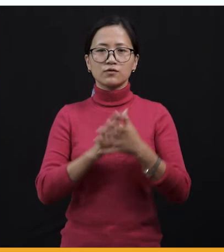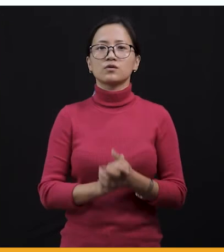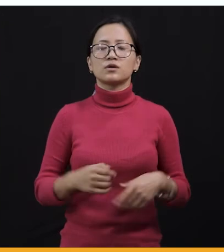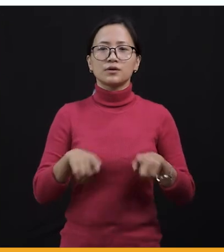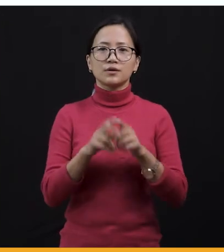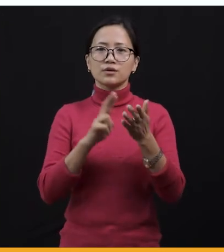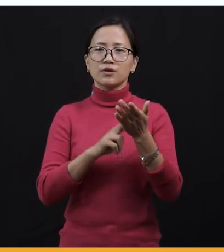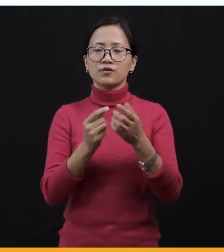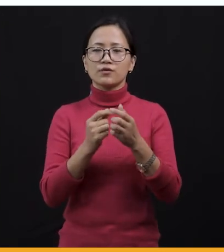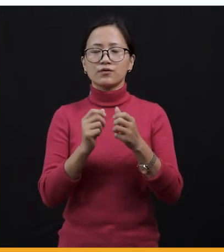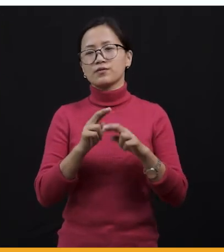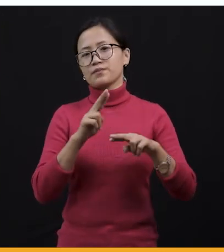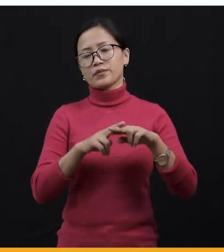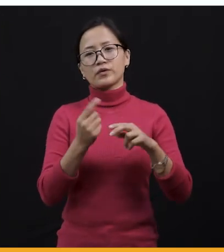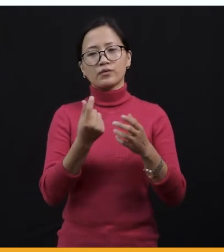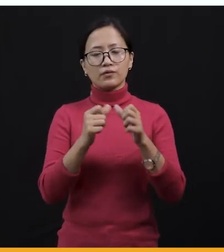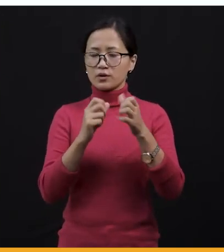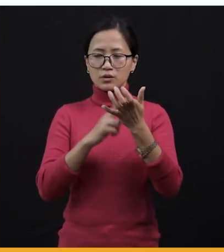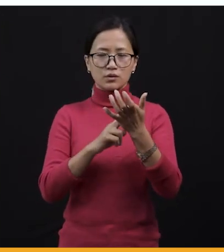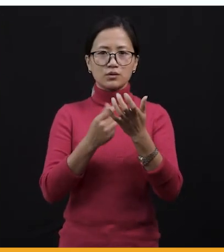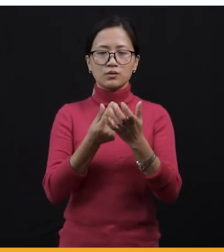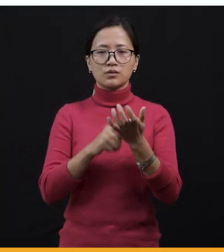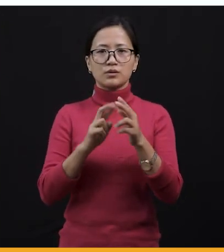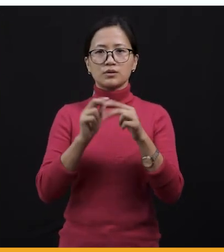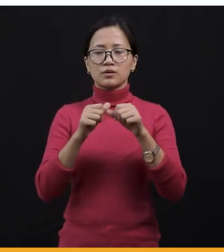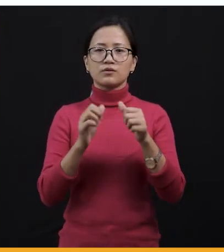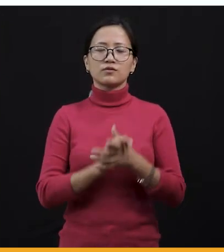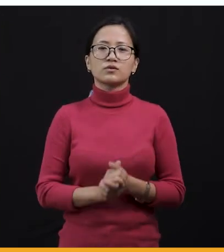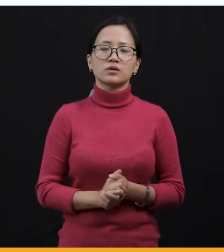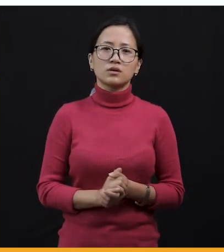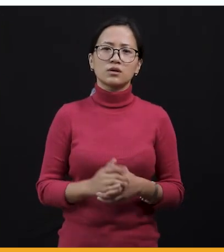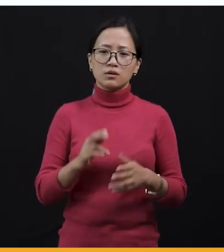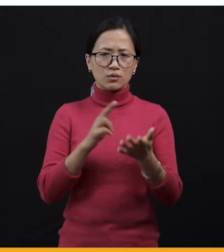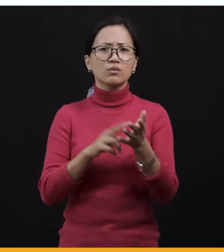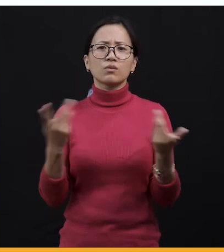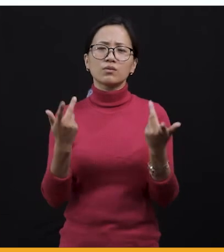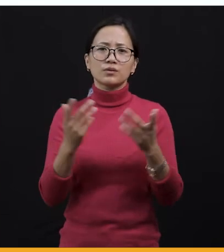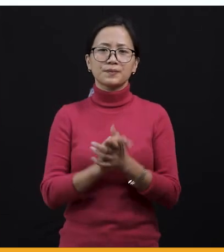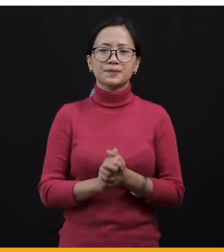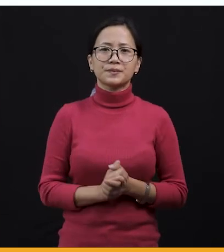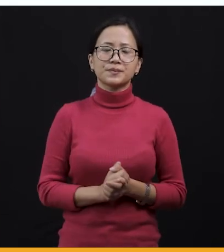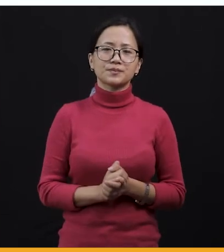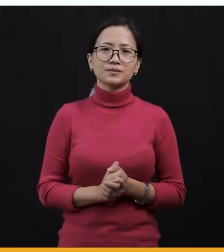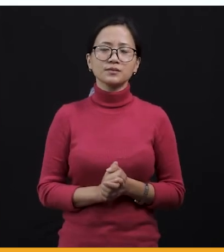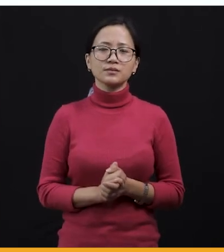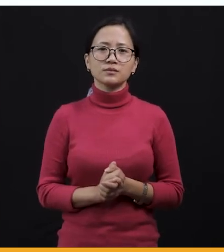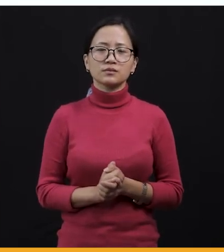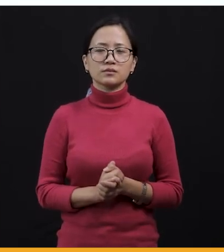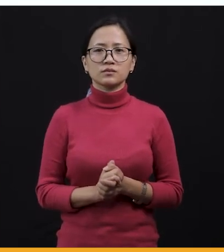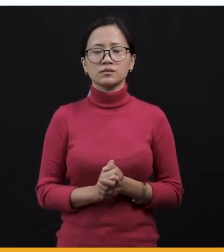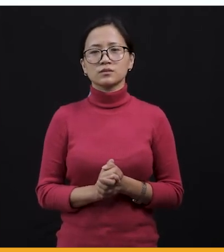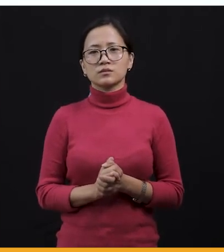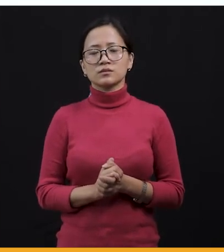Now students, do you know what is a national park and what is this wildlife sanctuaries and